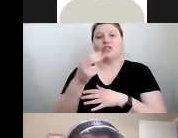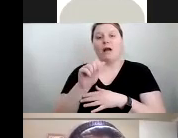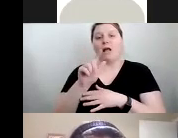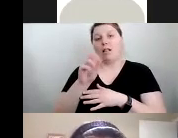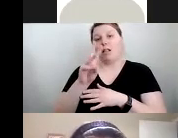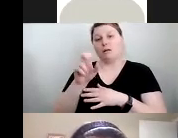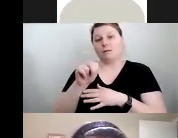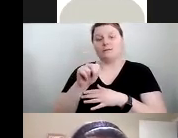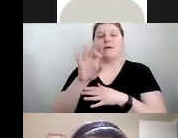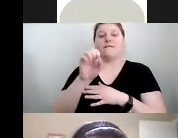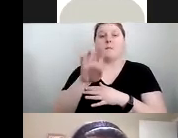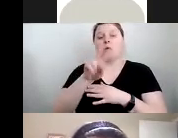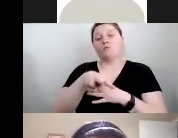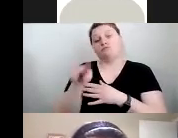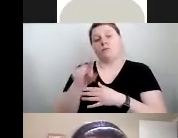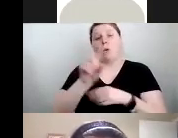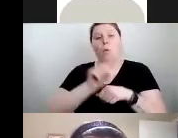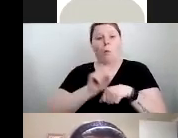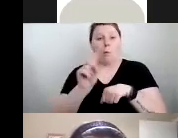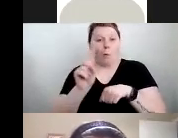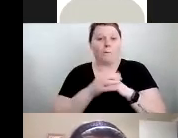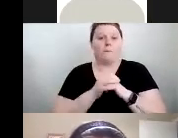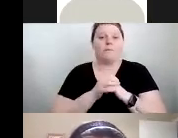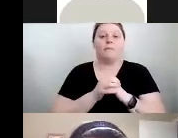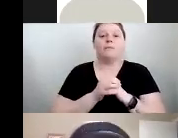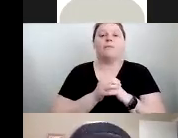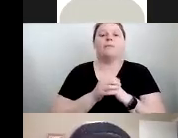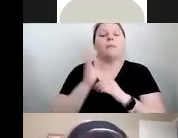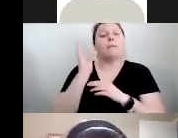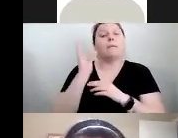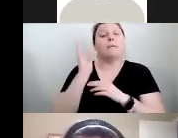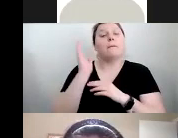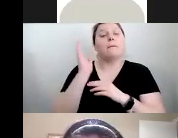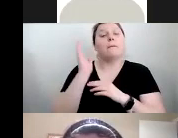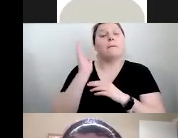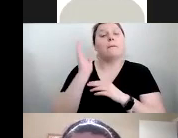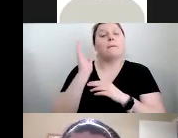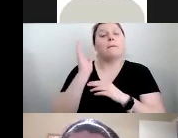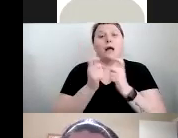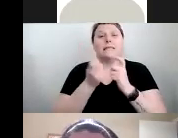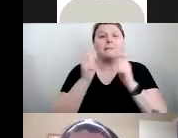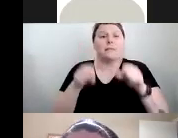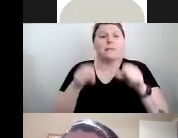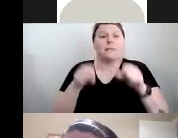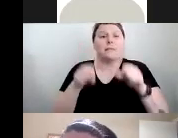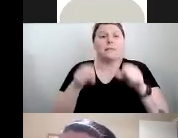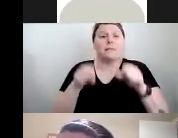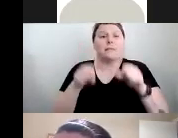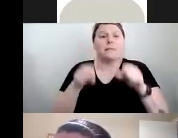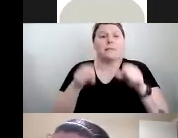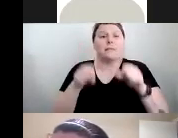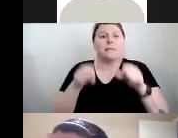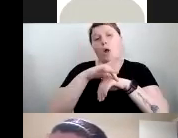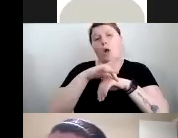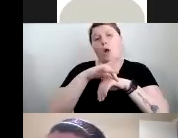22nd at 1 p.m. With a presentation on adaptability for maximizing global